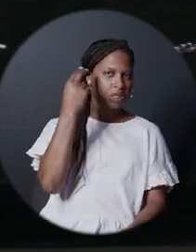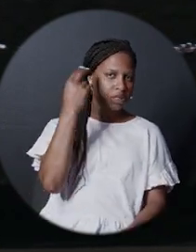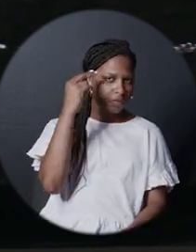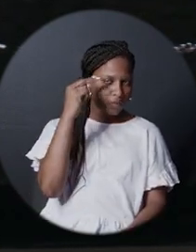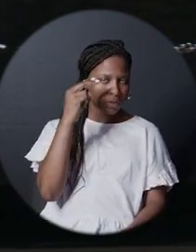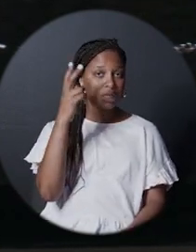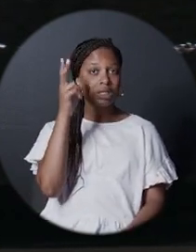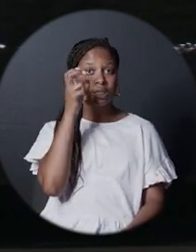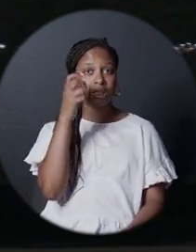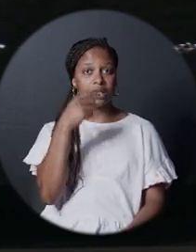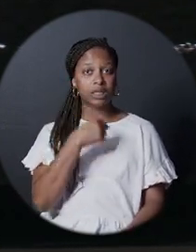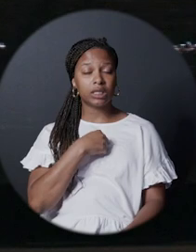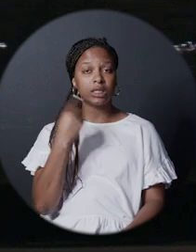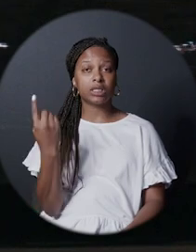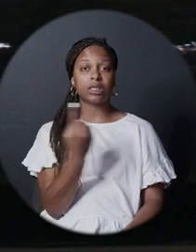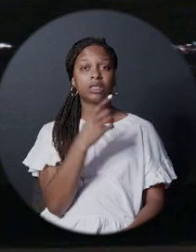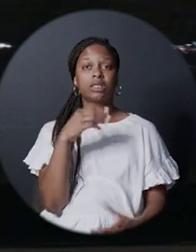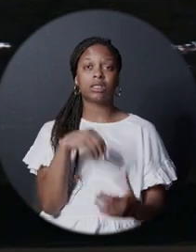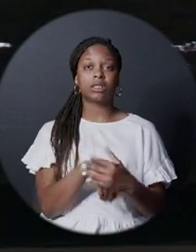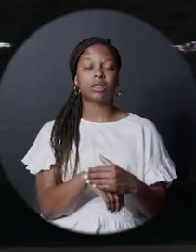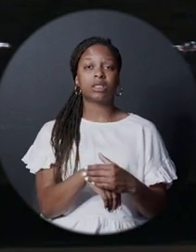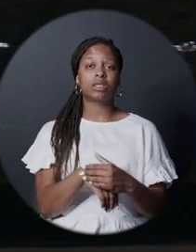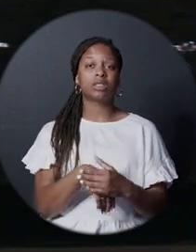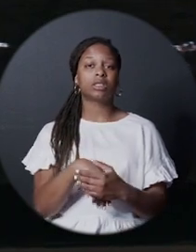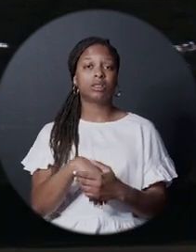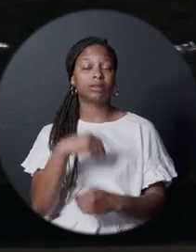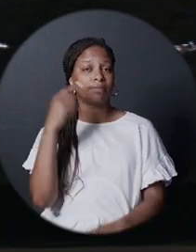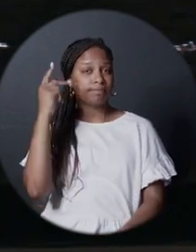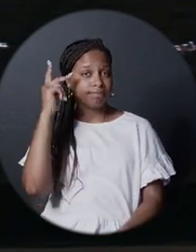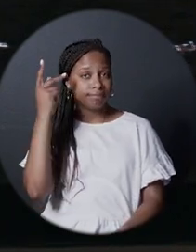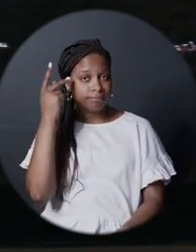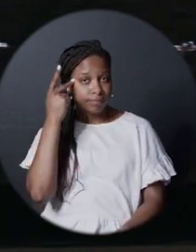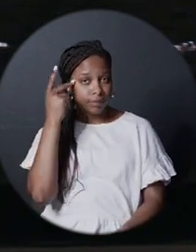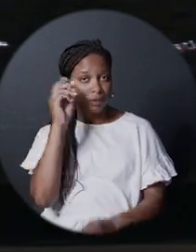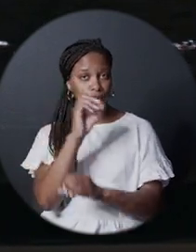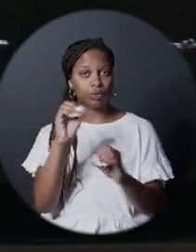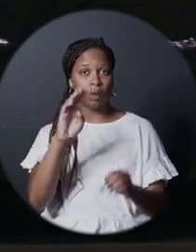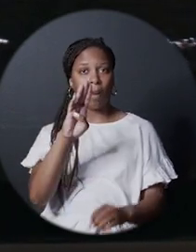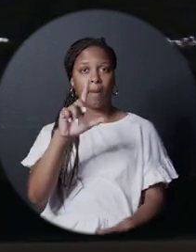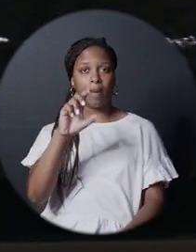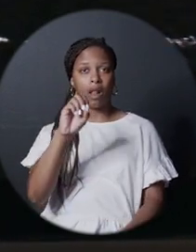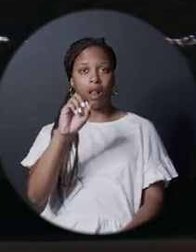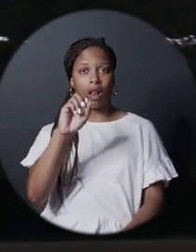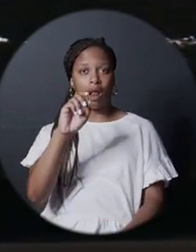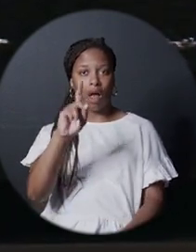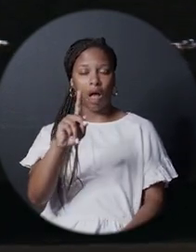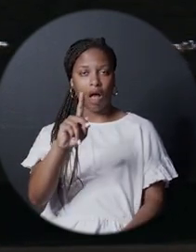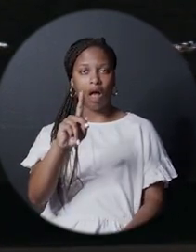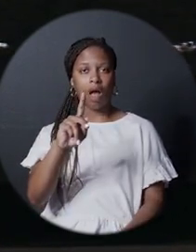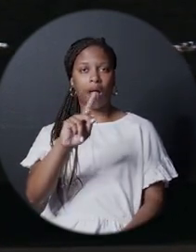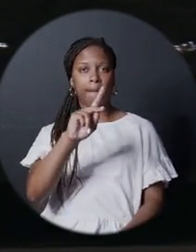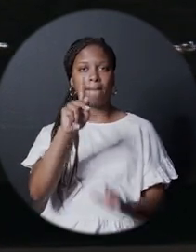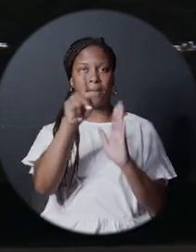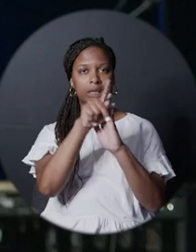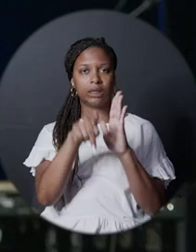sister, cousin, nephew. Listen to me. There is something in psychology called a no-block policy.